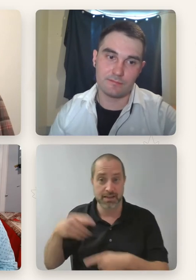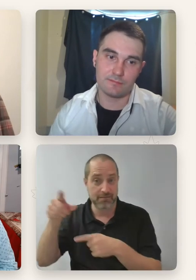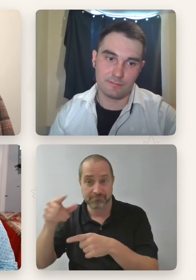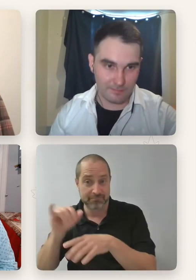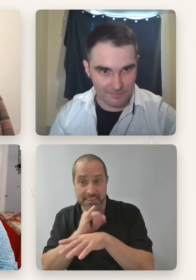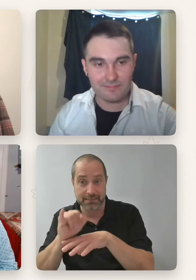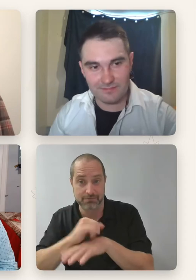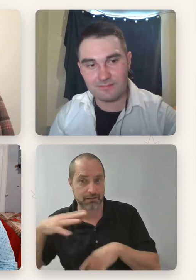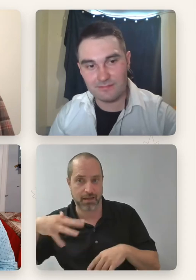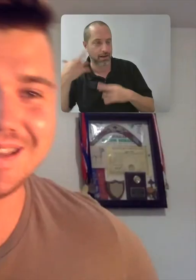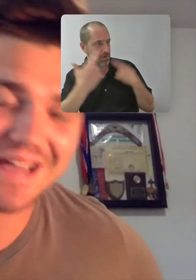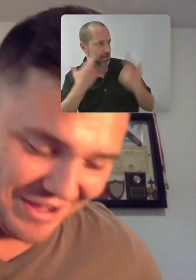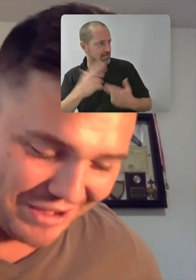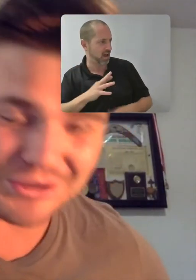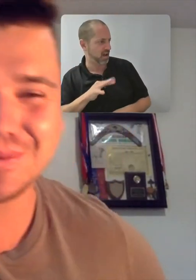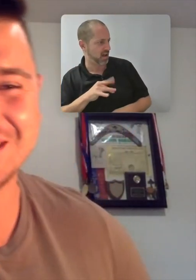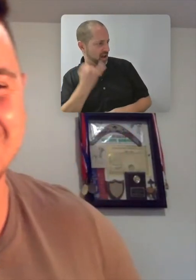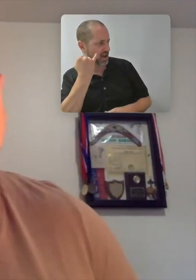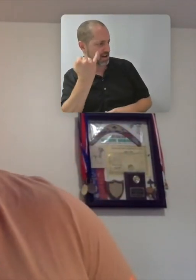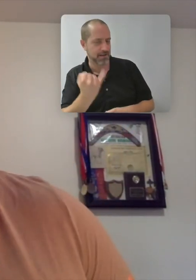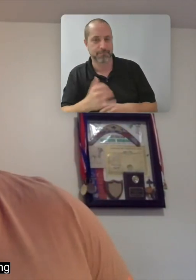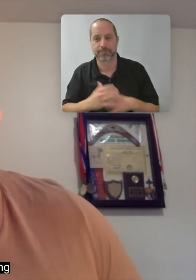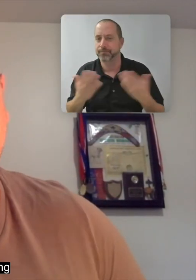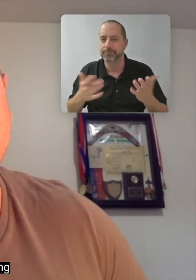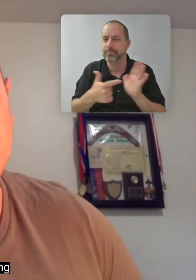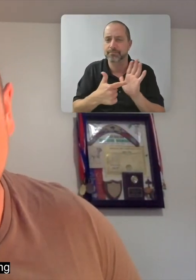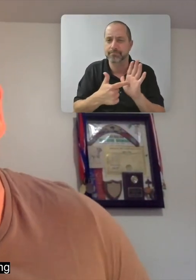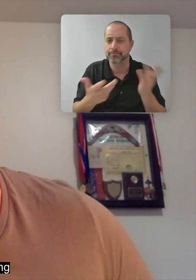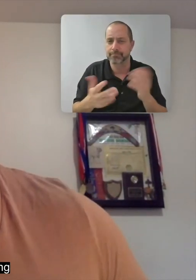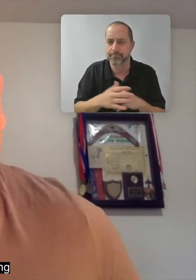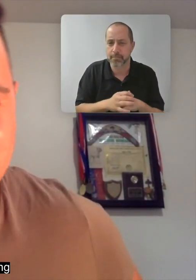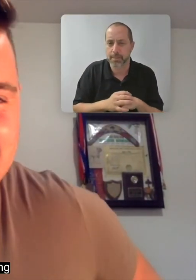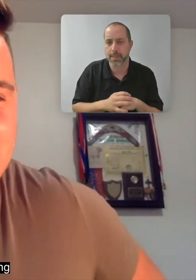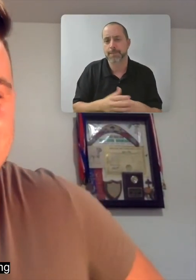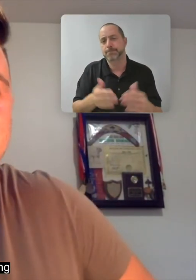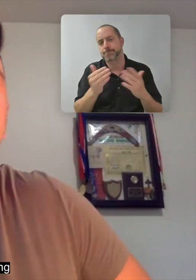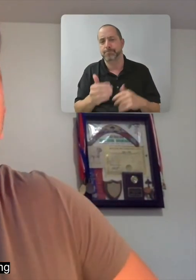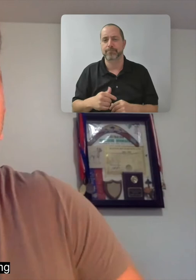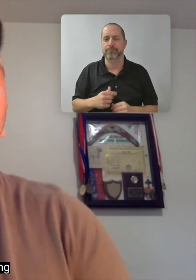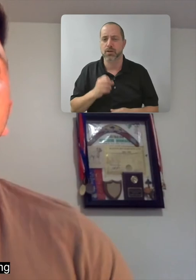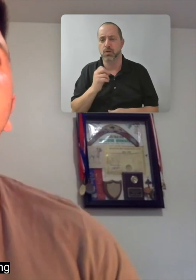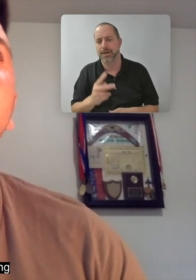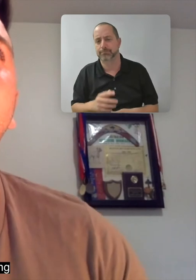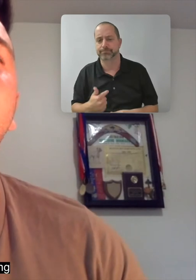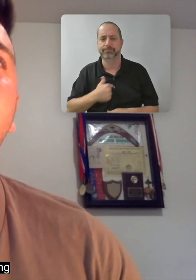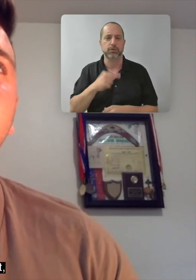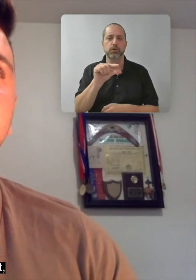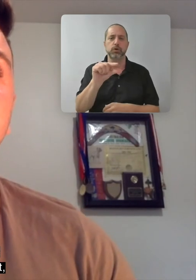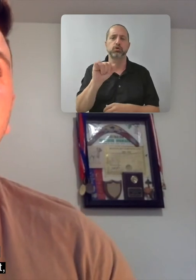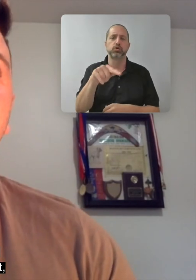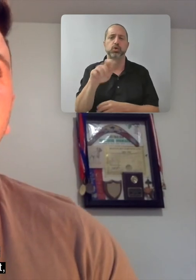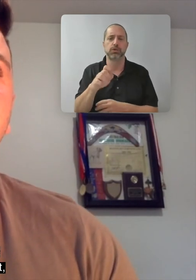Um, yeah, George, go. Okay, I'll, I'll go quickly. Um, no, I, I think that the one thing